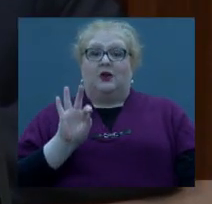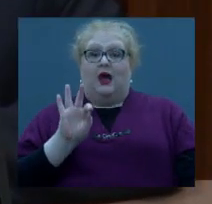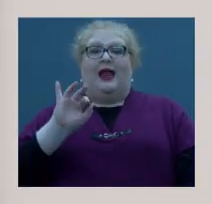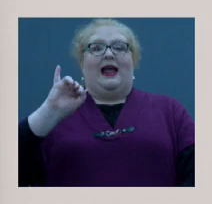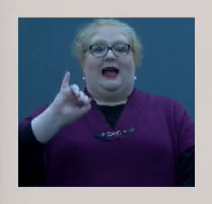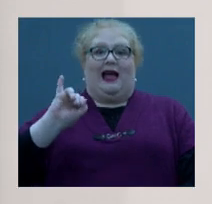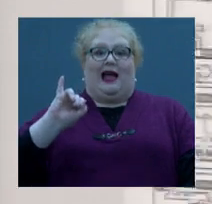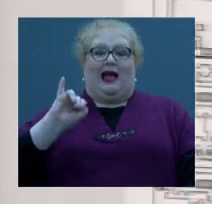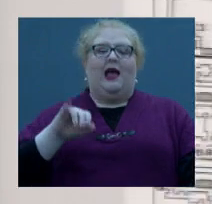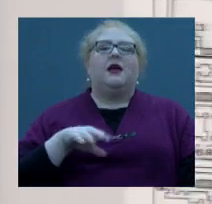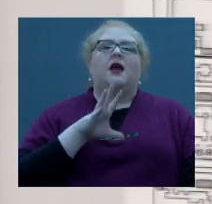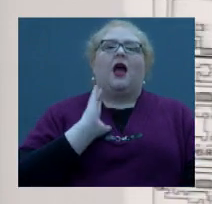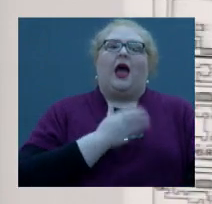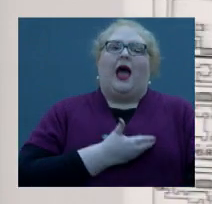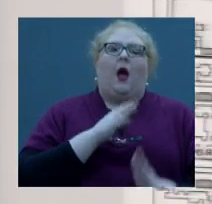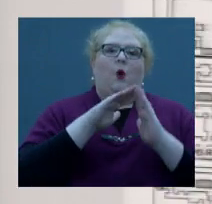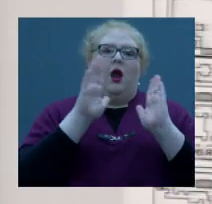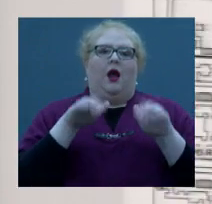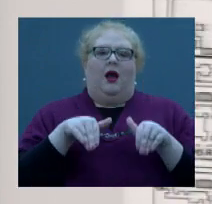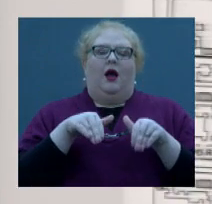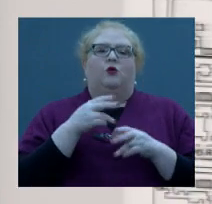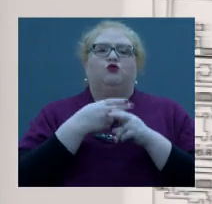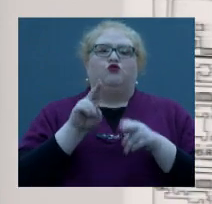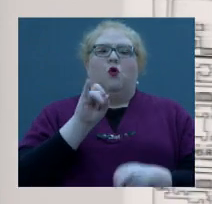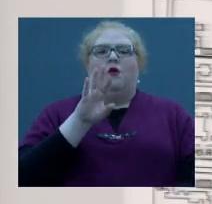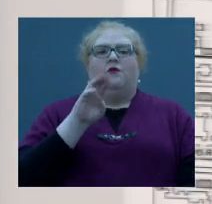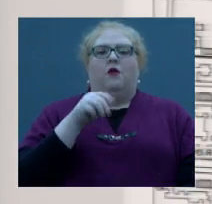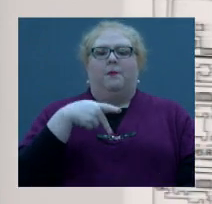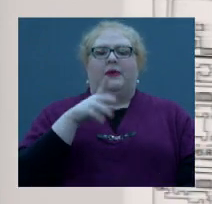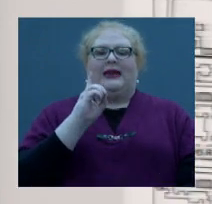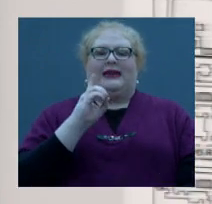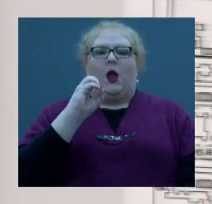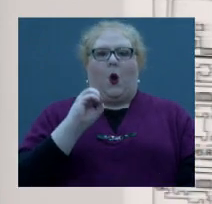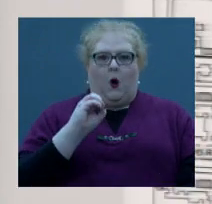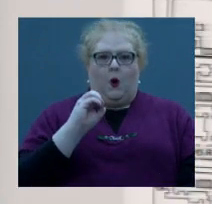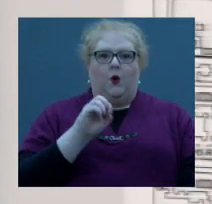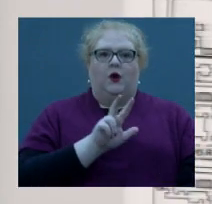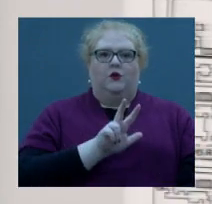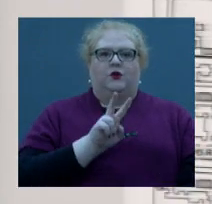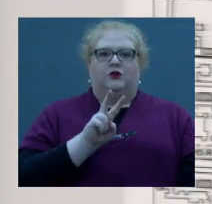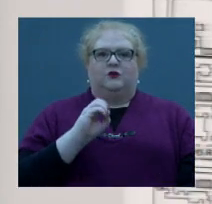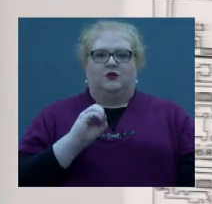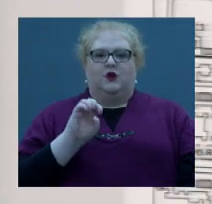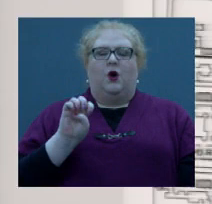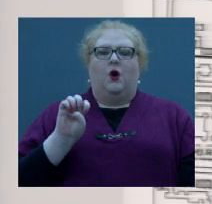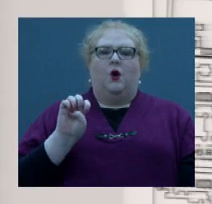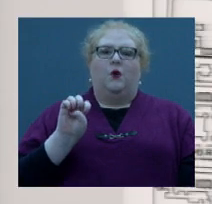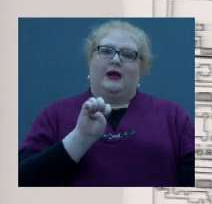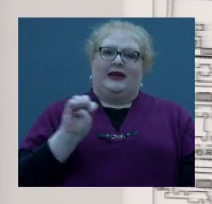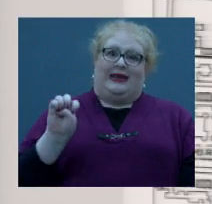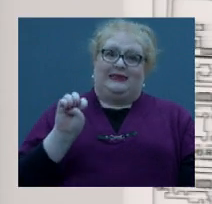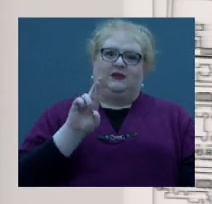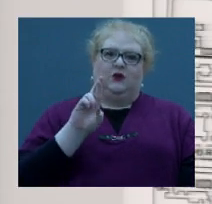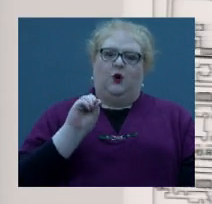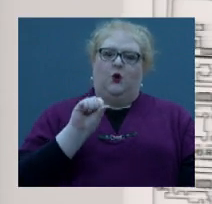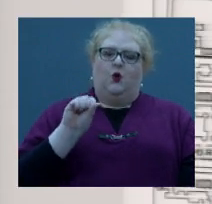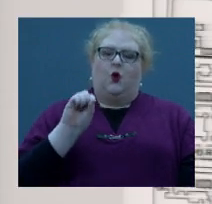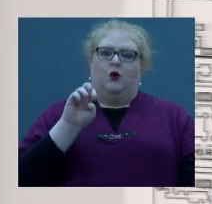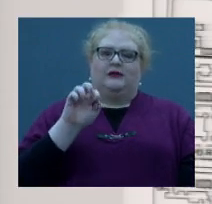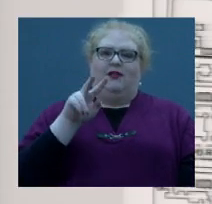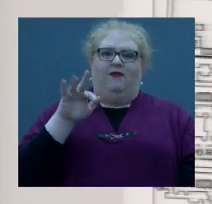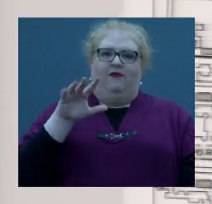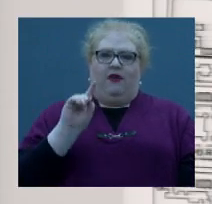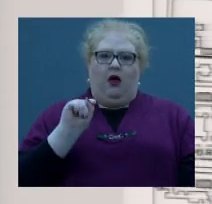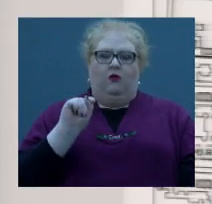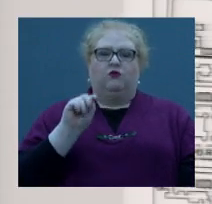Z-5239-I, Our House, short form PDO, located at 302 East Roosevelt Road. Staff recommends approval of